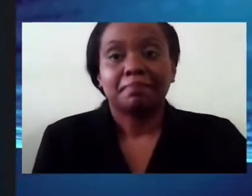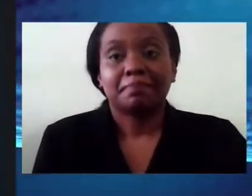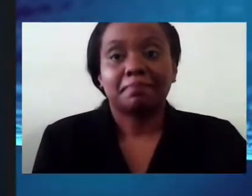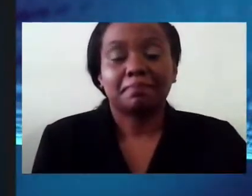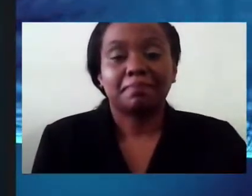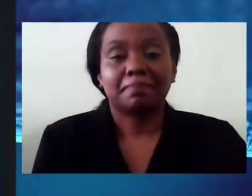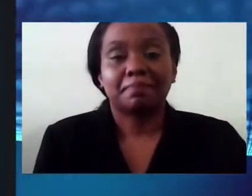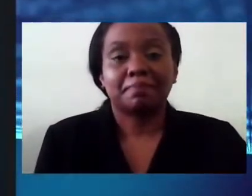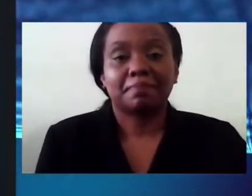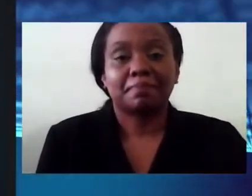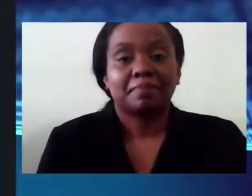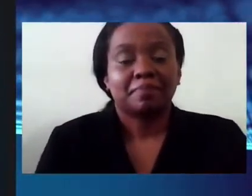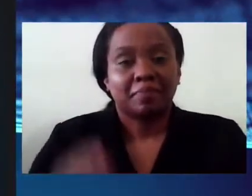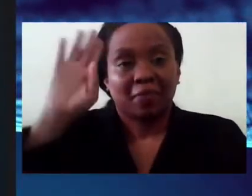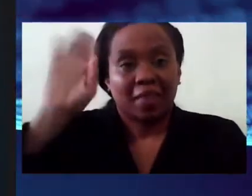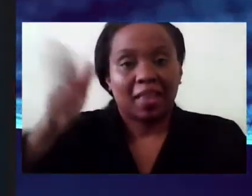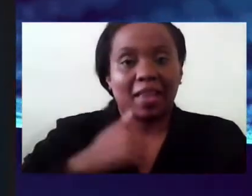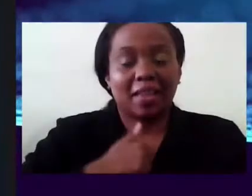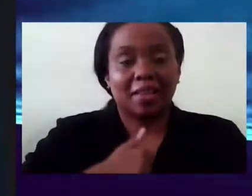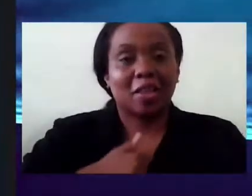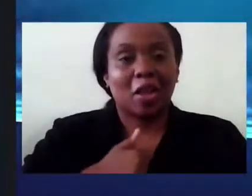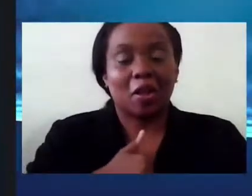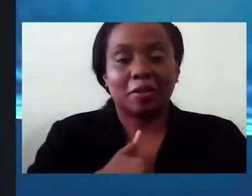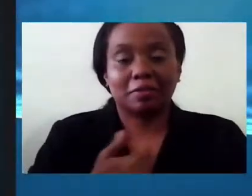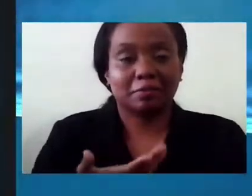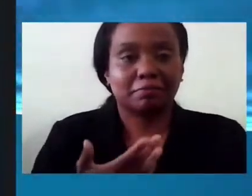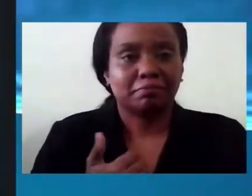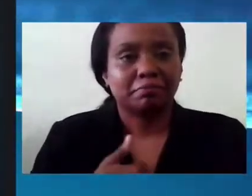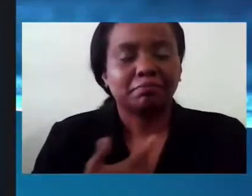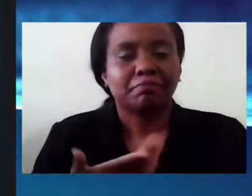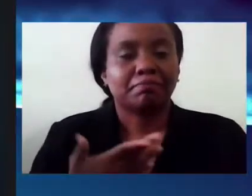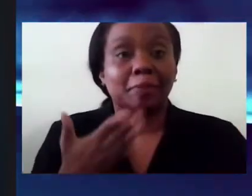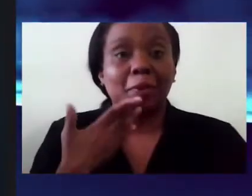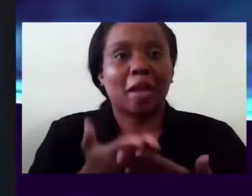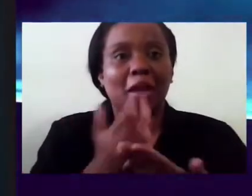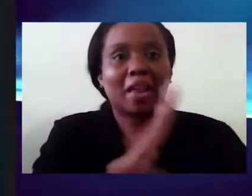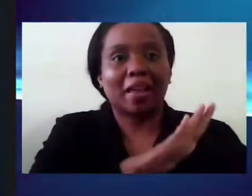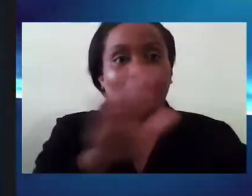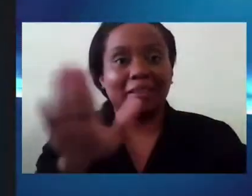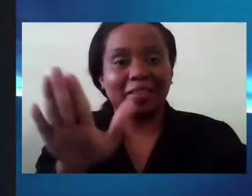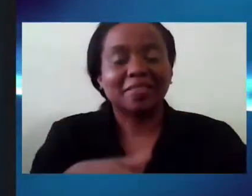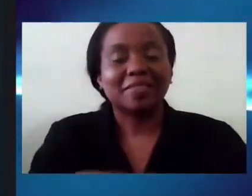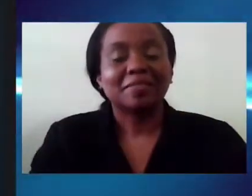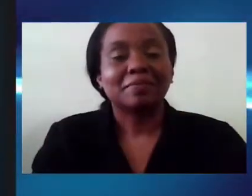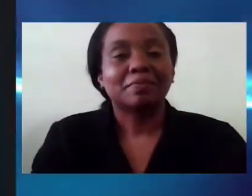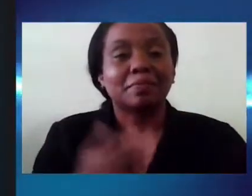Hey, sorry, I was just trying to unmute. Good afternoon, Barbados.